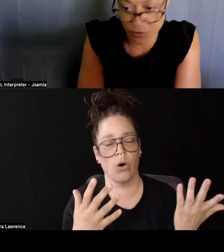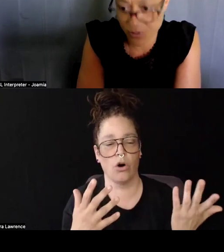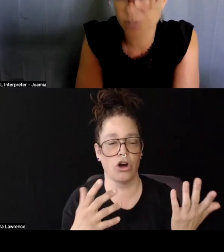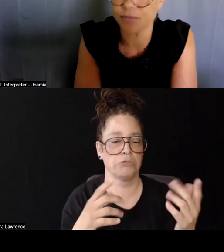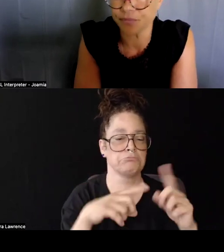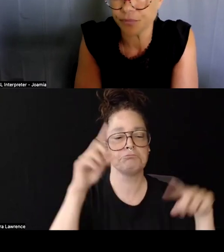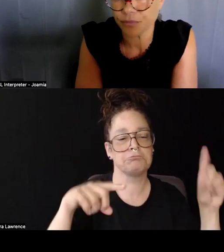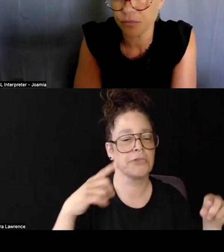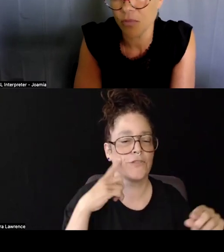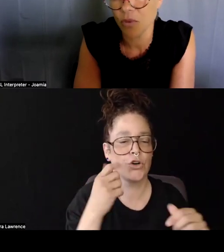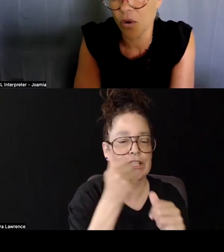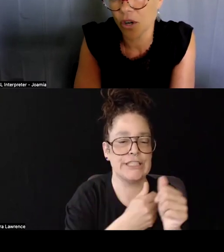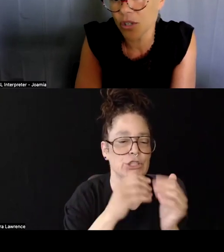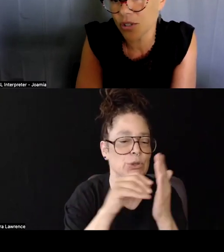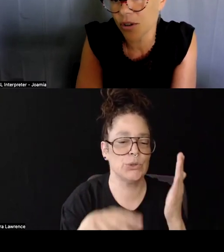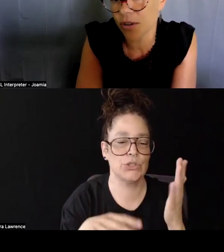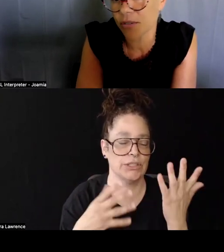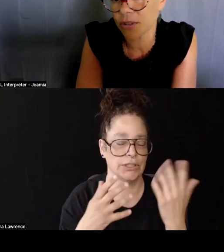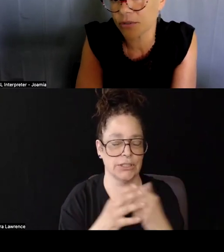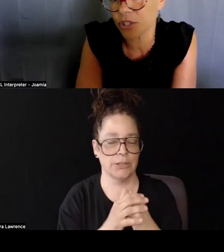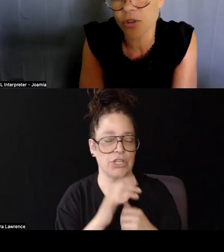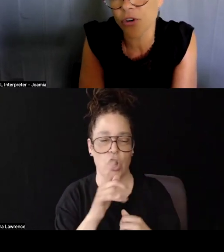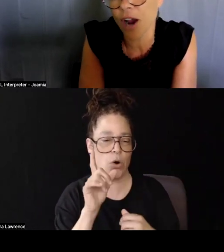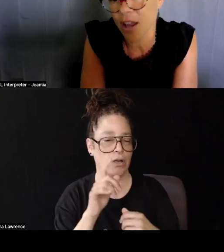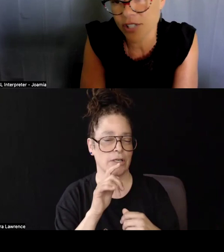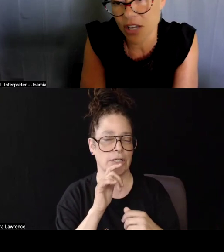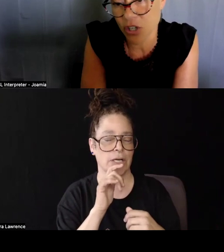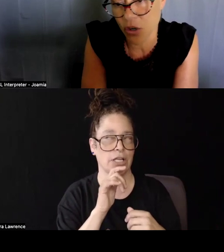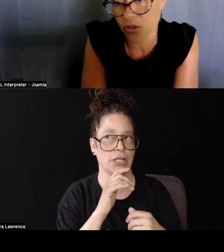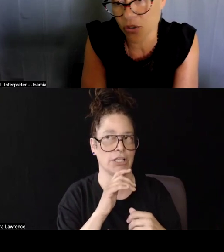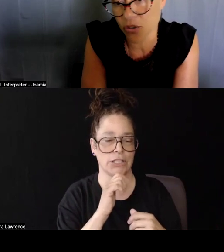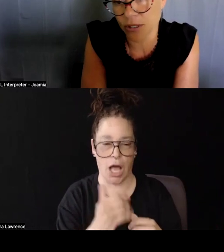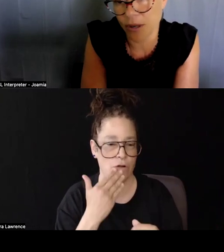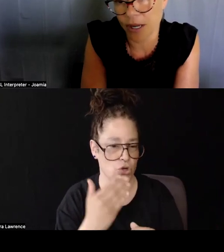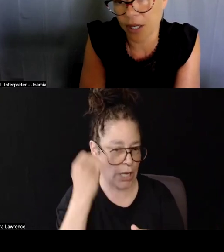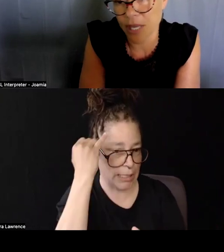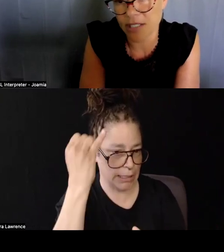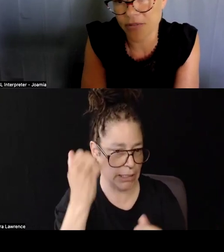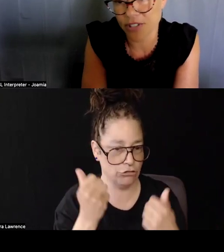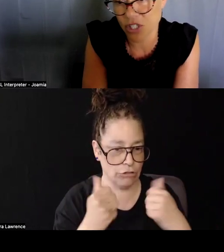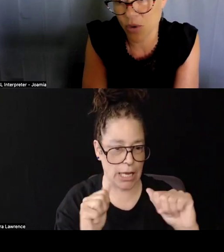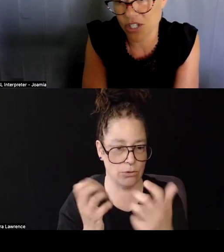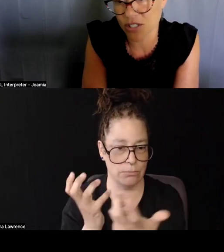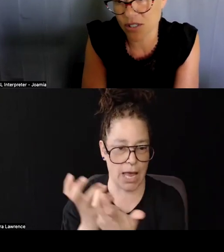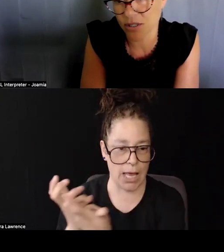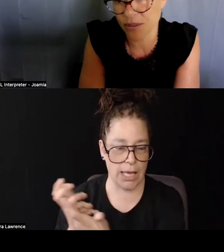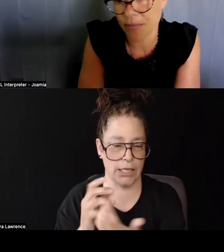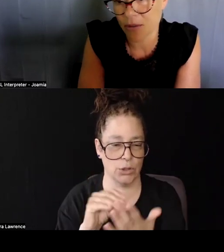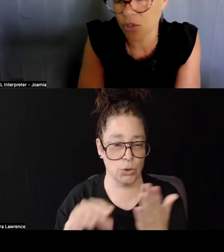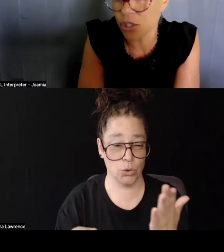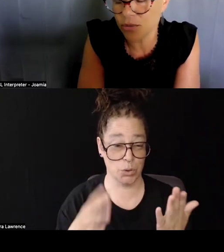the students, or use a variety of skin tones in different